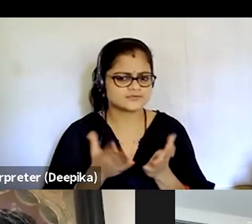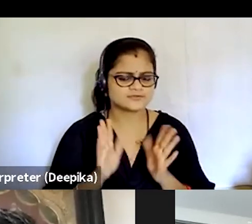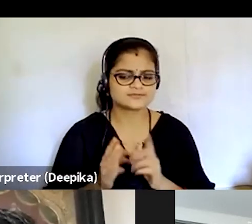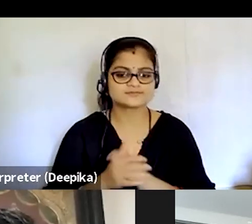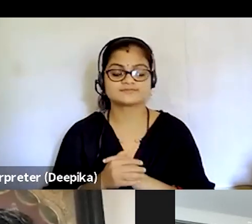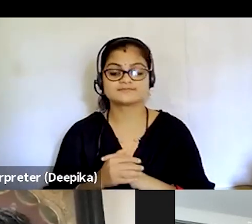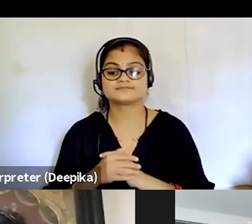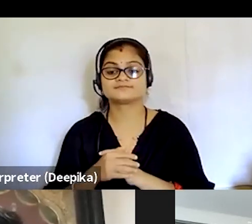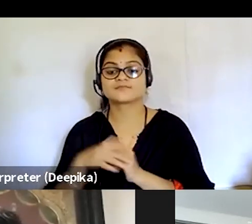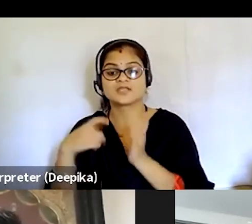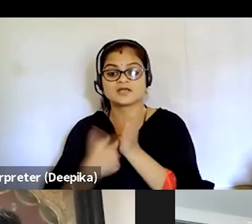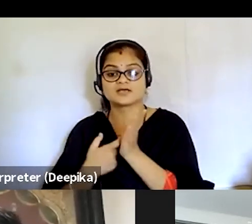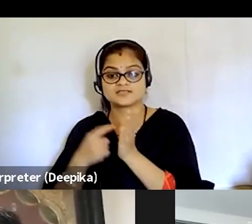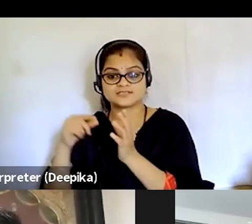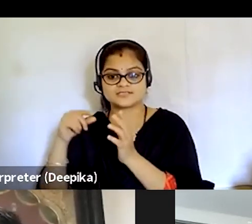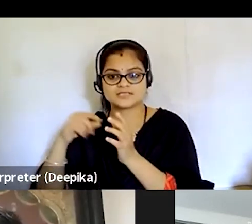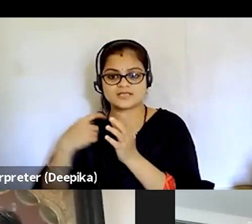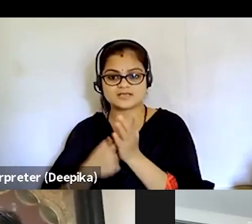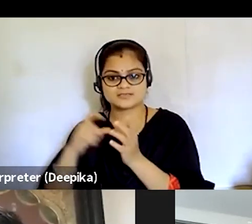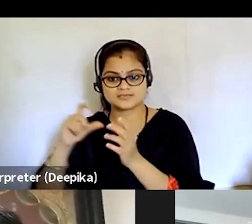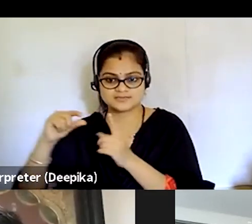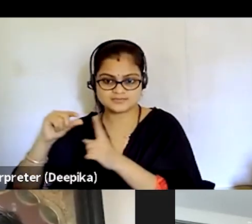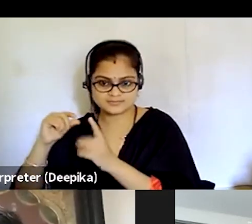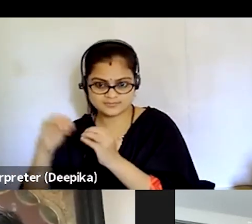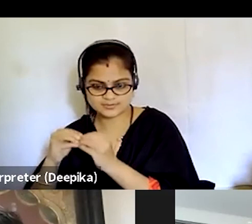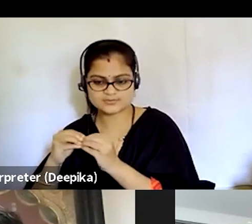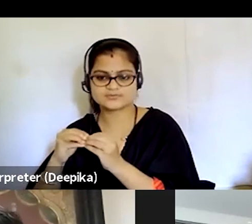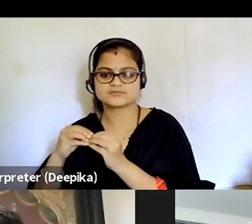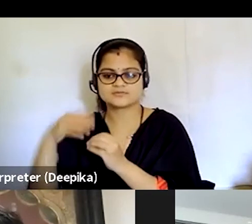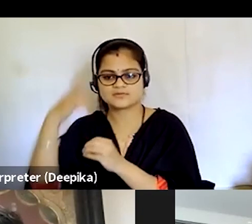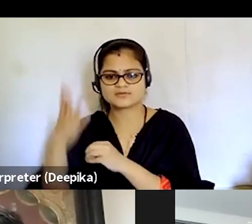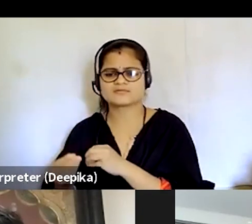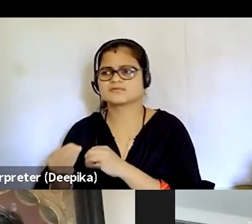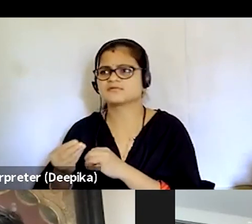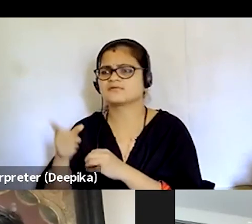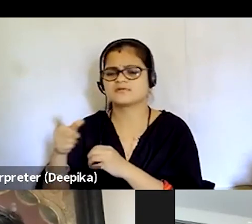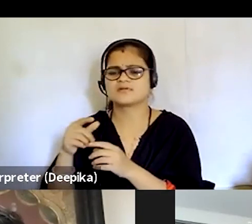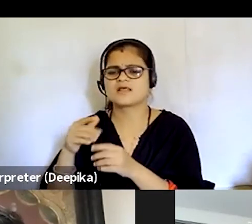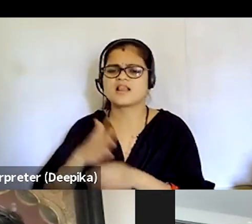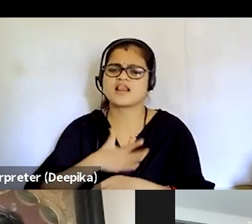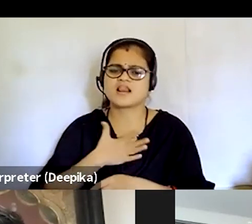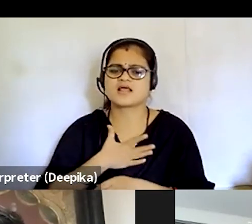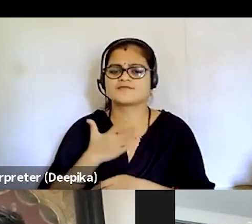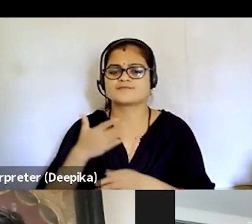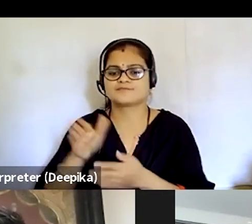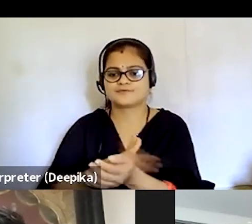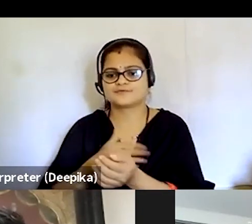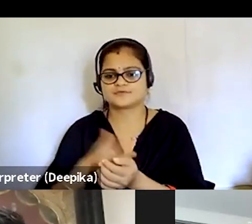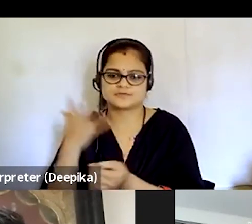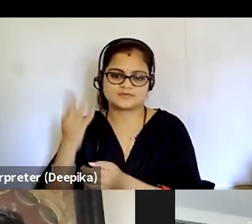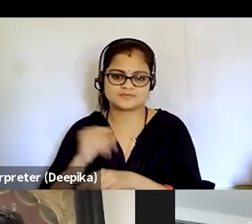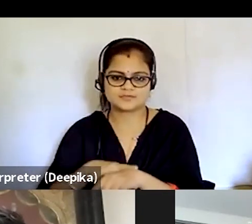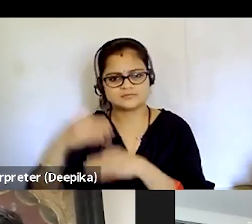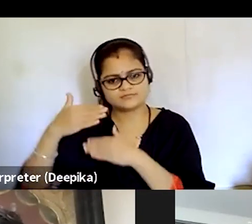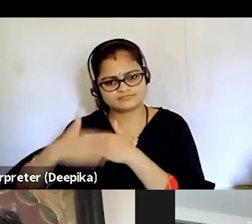At the RCB Bar and Cafe, which is why we have made one night a week, a live music night, and I think that will